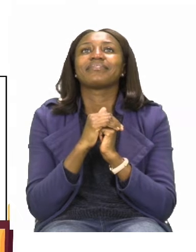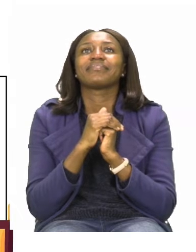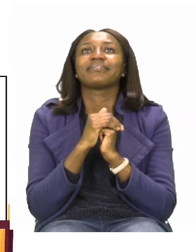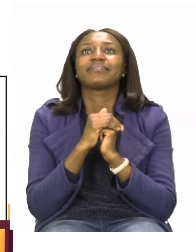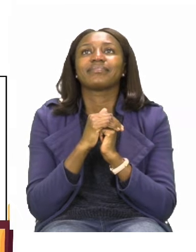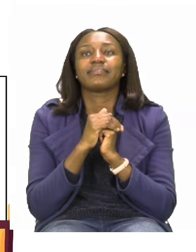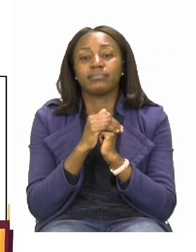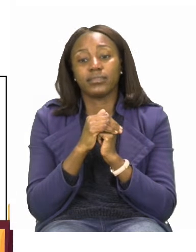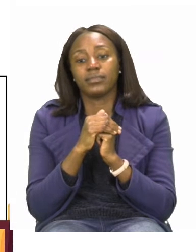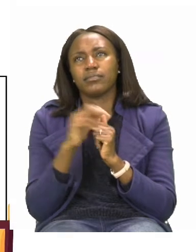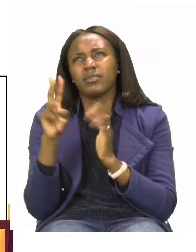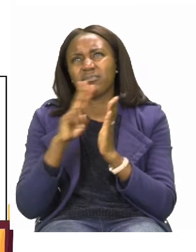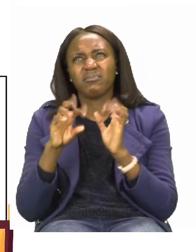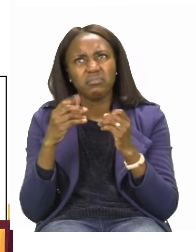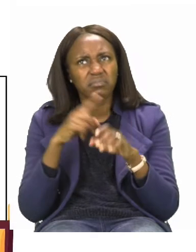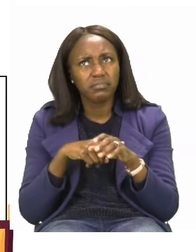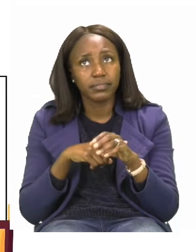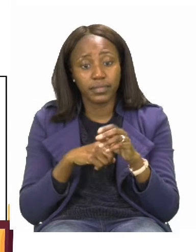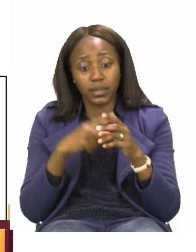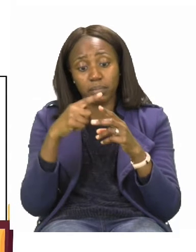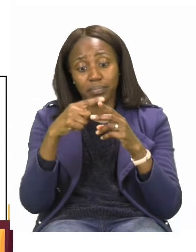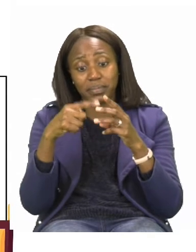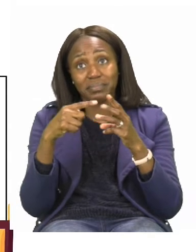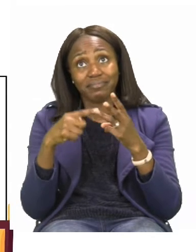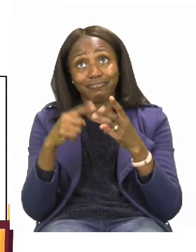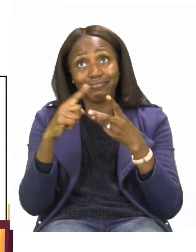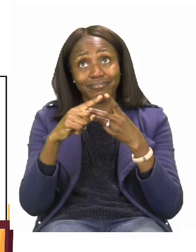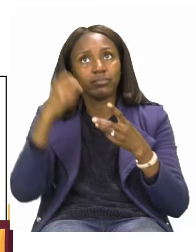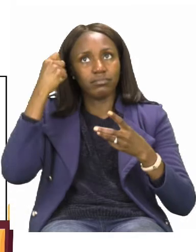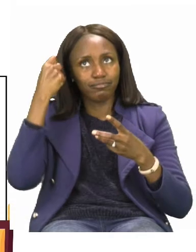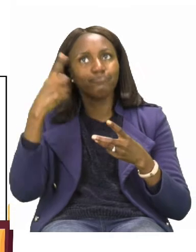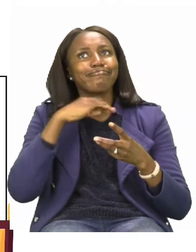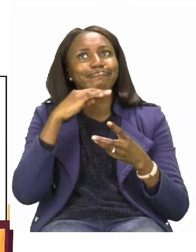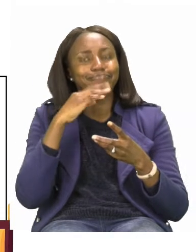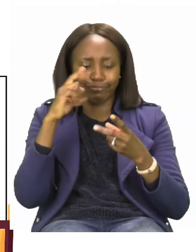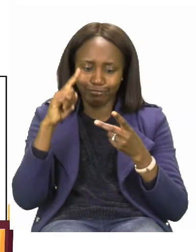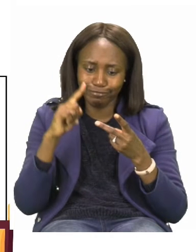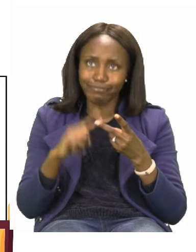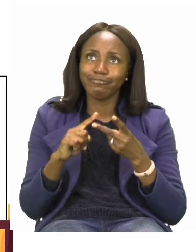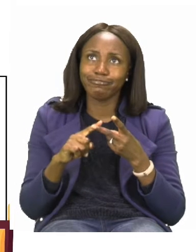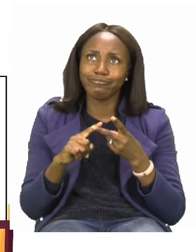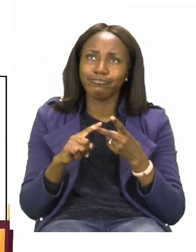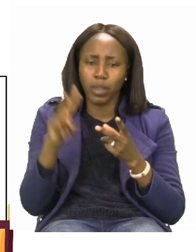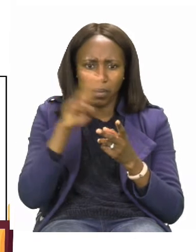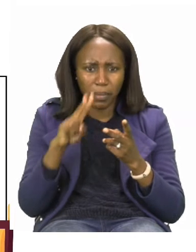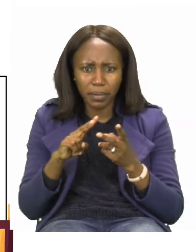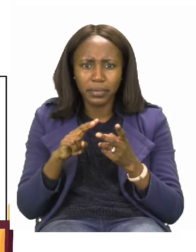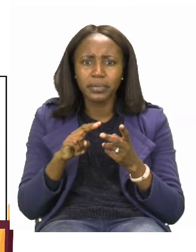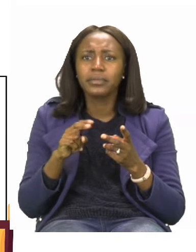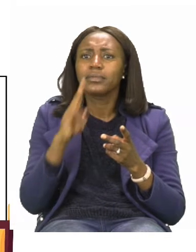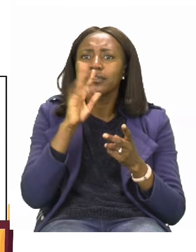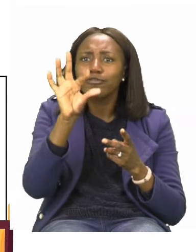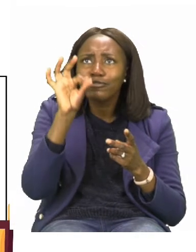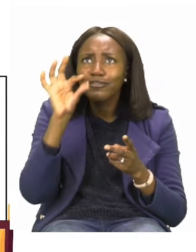our passages 3 times. The first time is to understand what it's all about. The second is to make sure we get our answers.